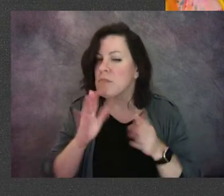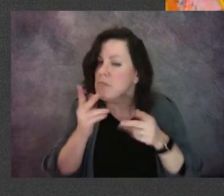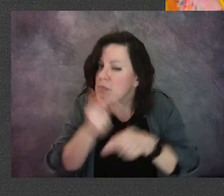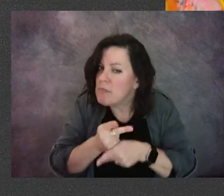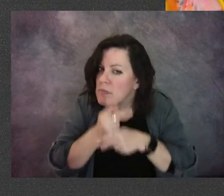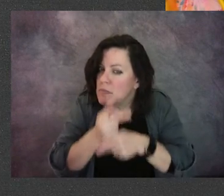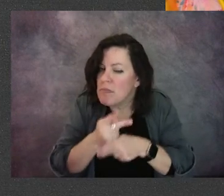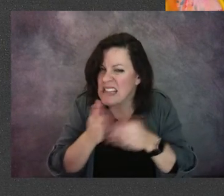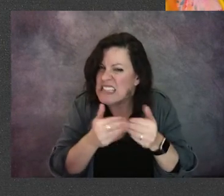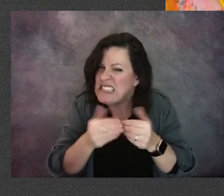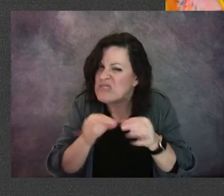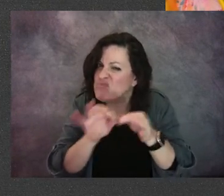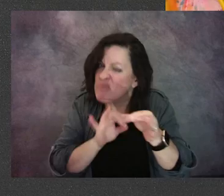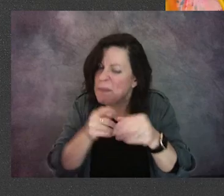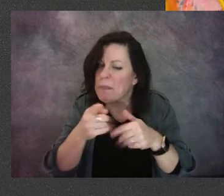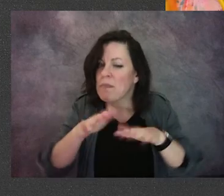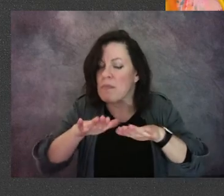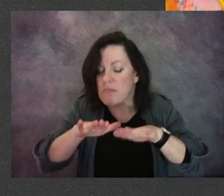Gently press it.